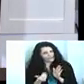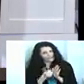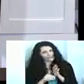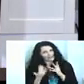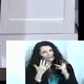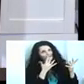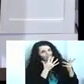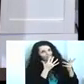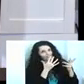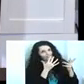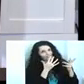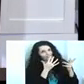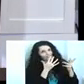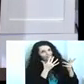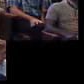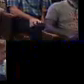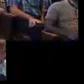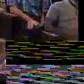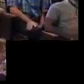they shouldn't.